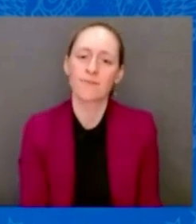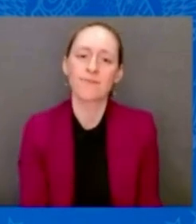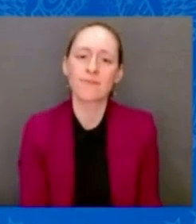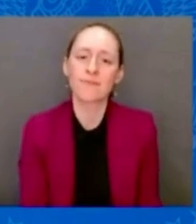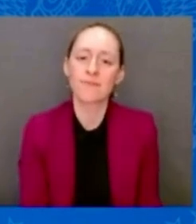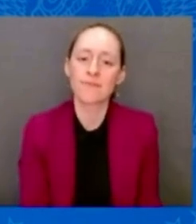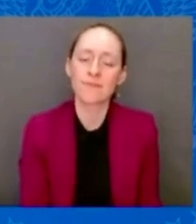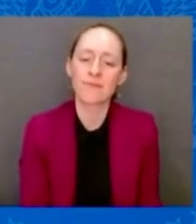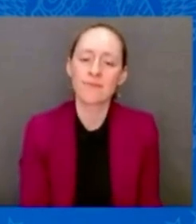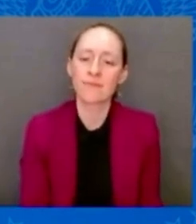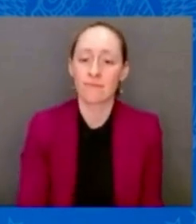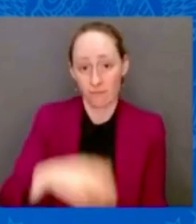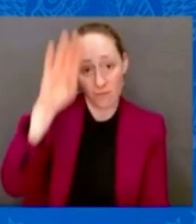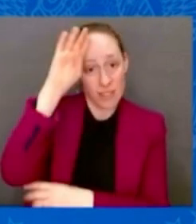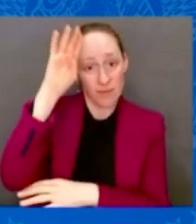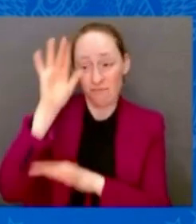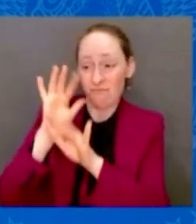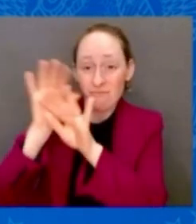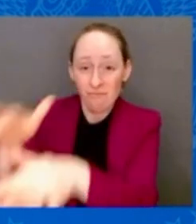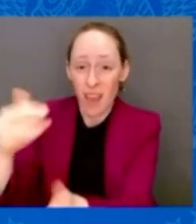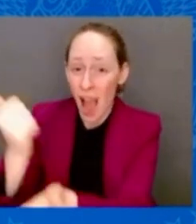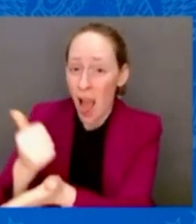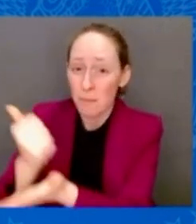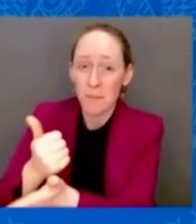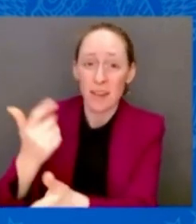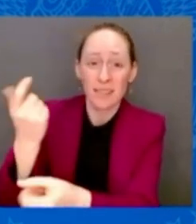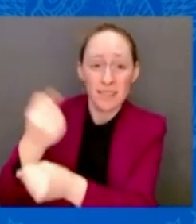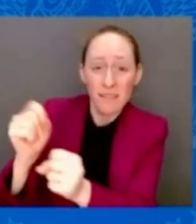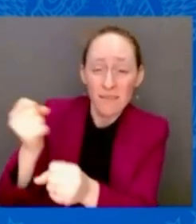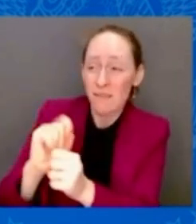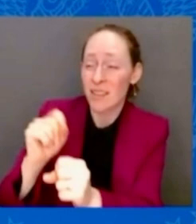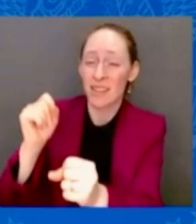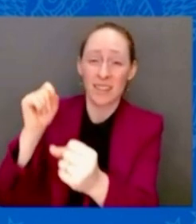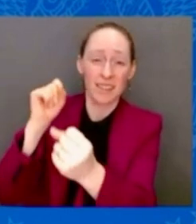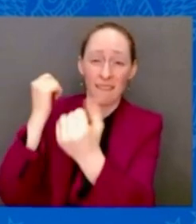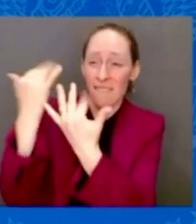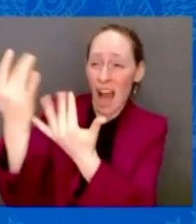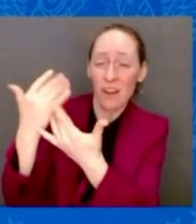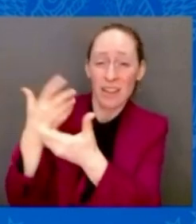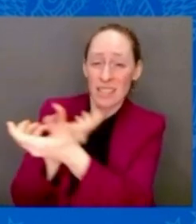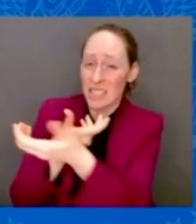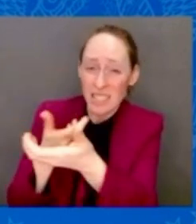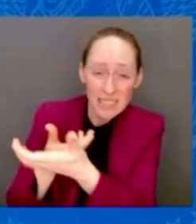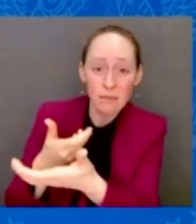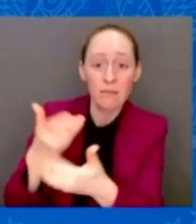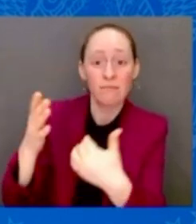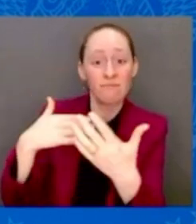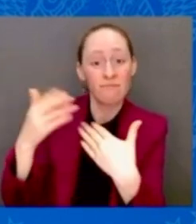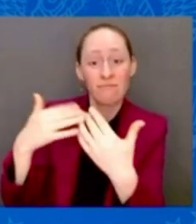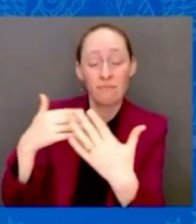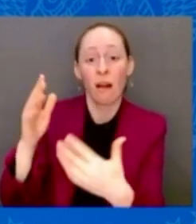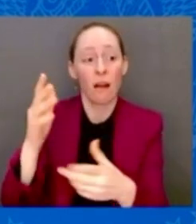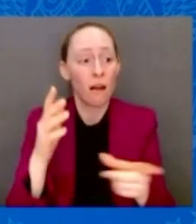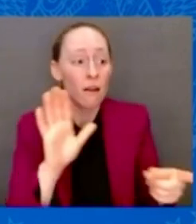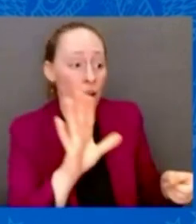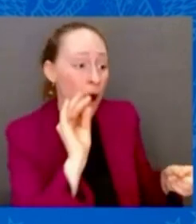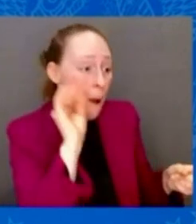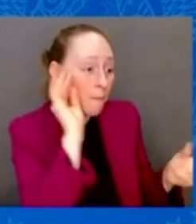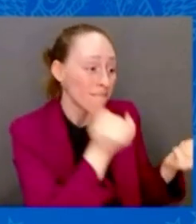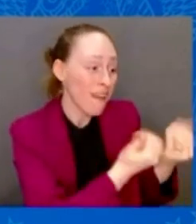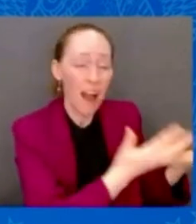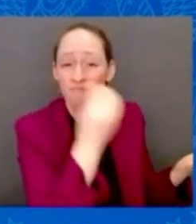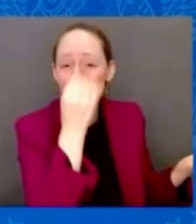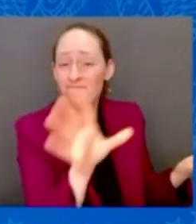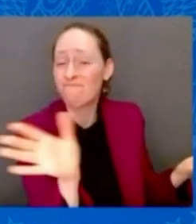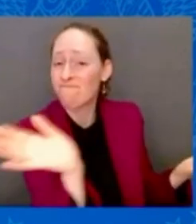were burning. They were still showing up to the job. You show up every single time that bell rings. You respond to hundreds of thousands of fires,